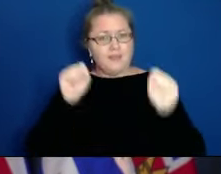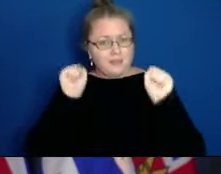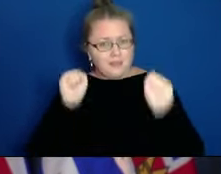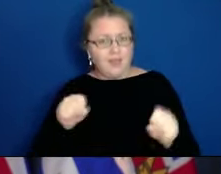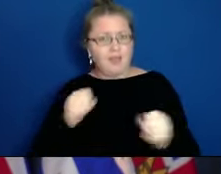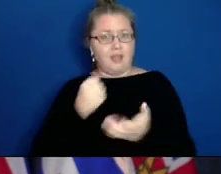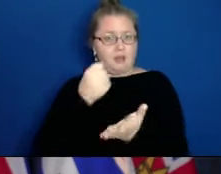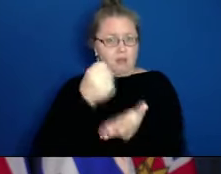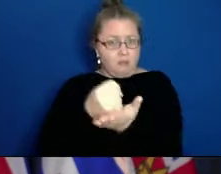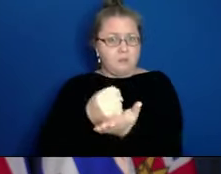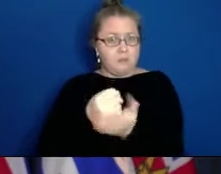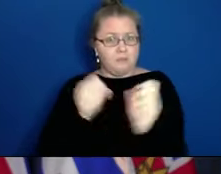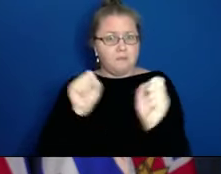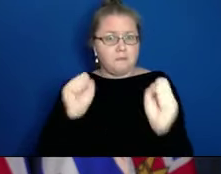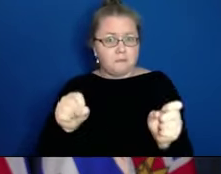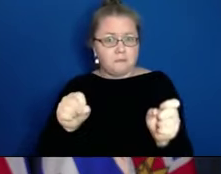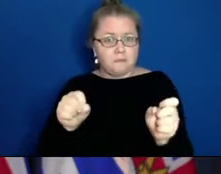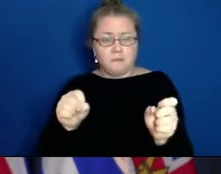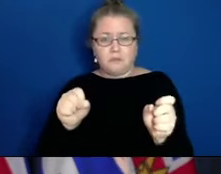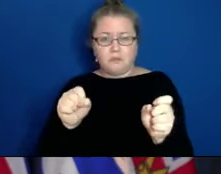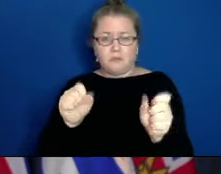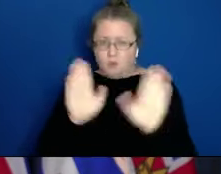in every part of British Columbia,